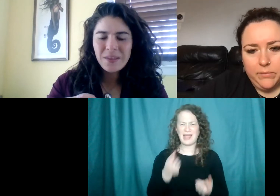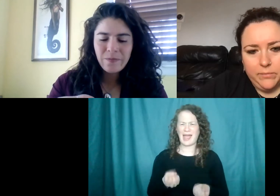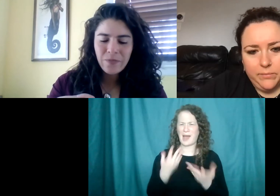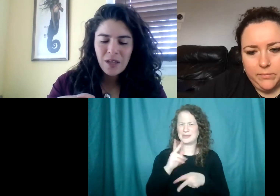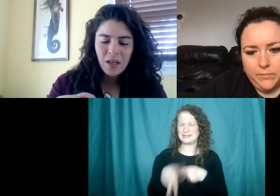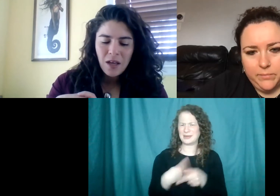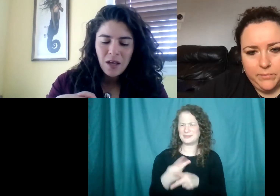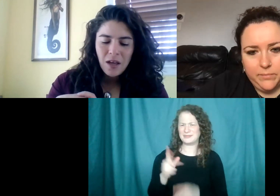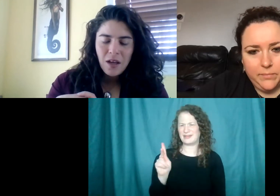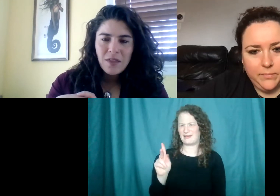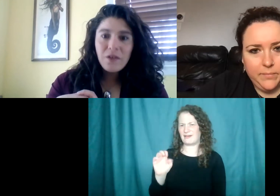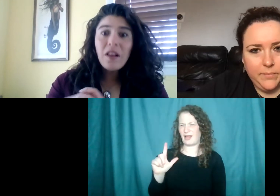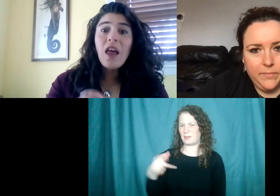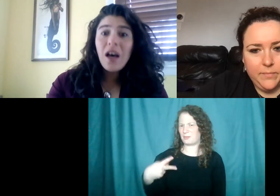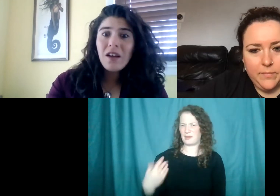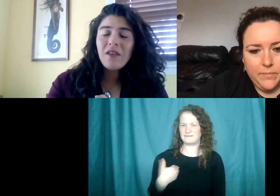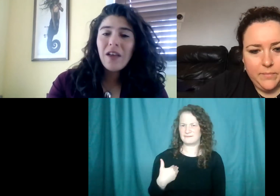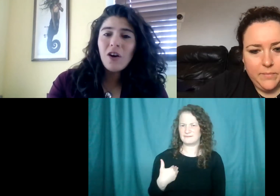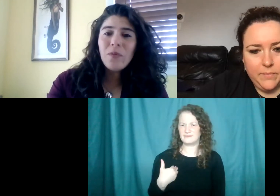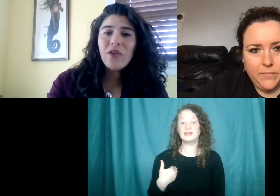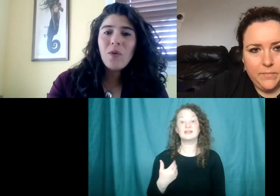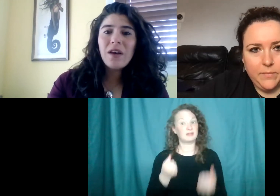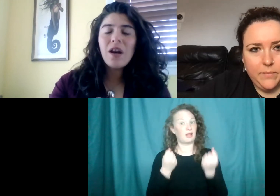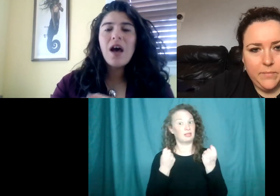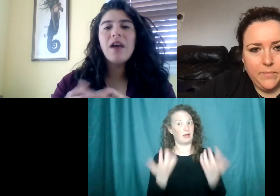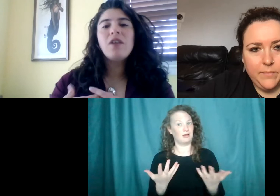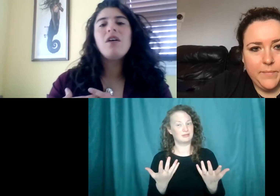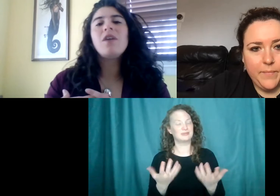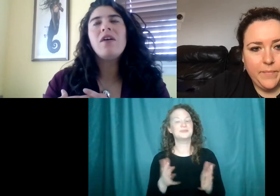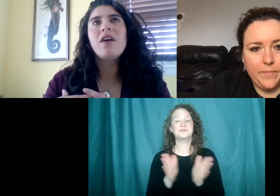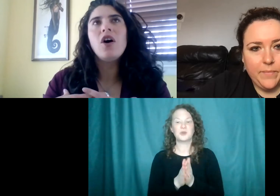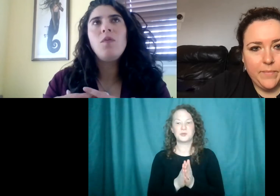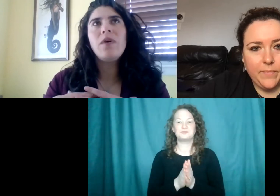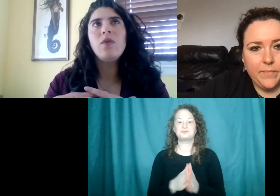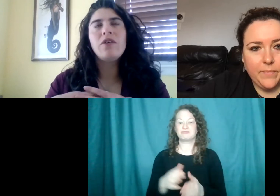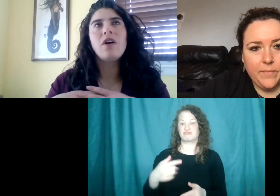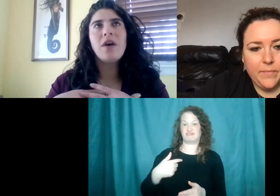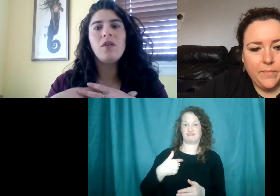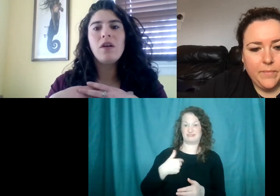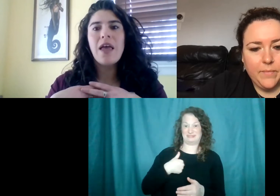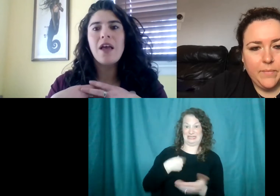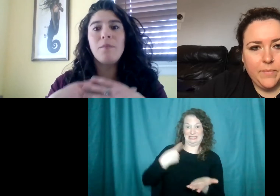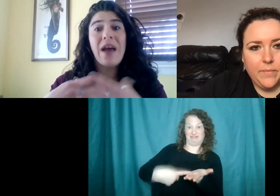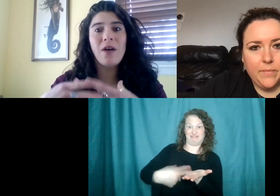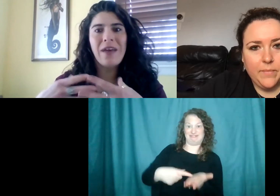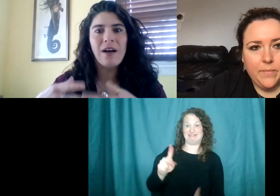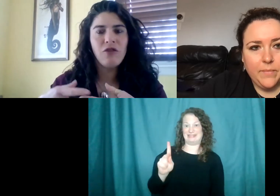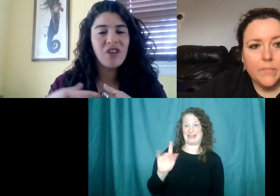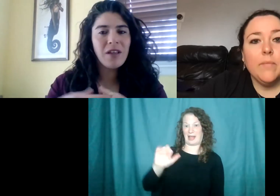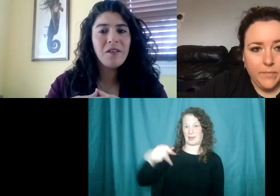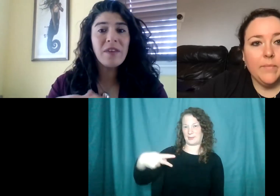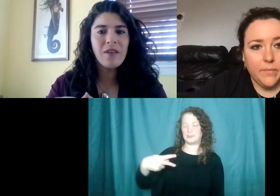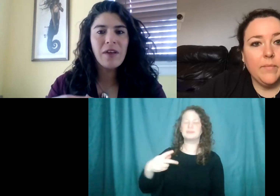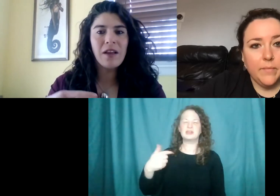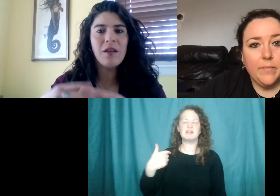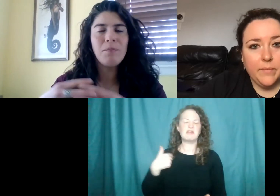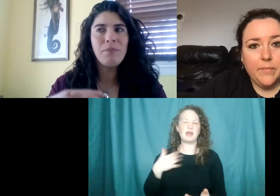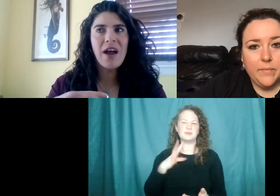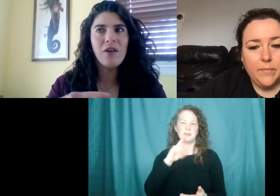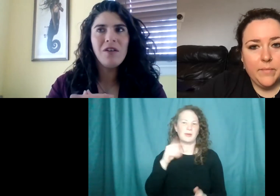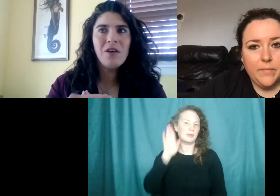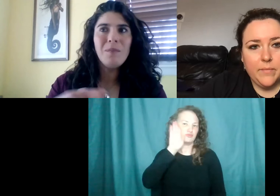there? There's a lot of kelp. So when I talk about kelp, we are talking about a brown algae,